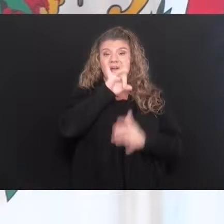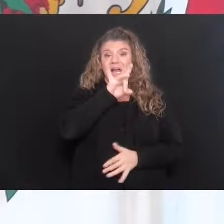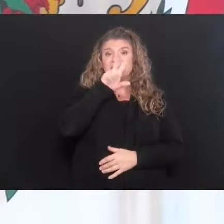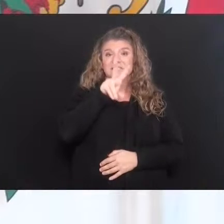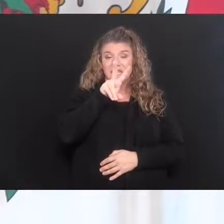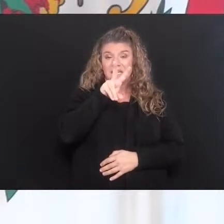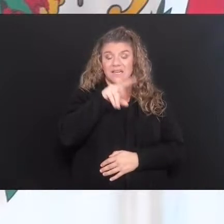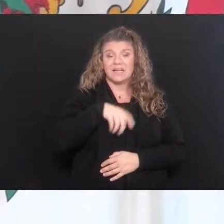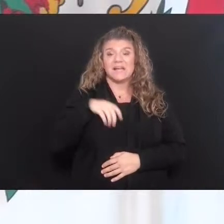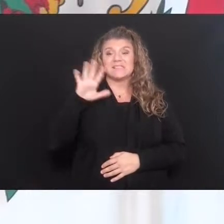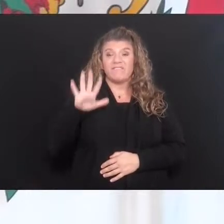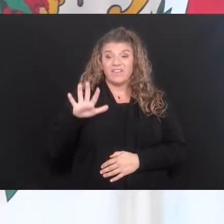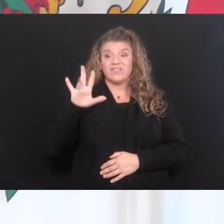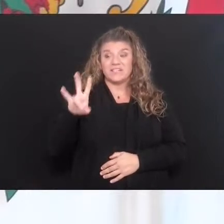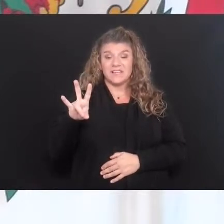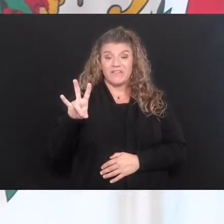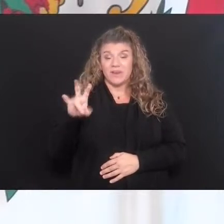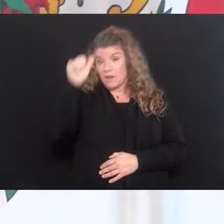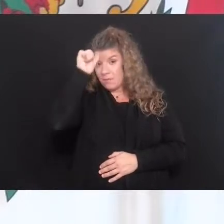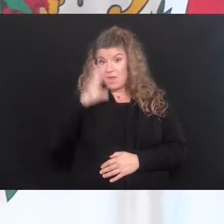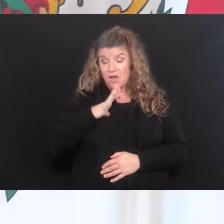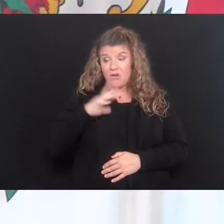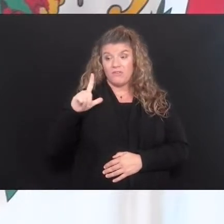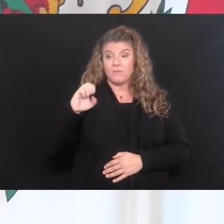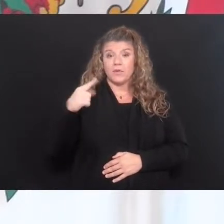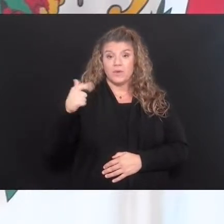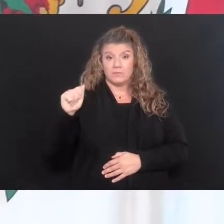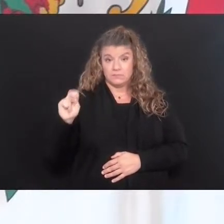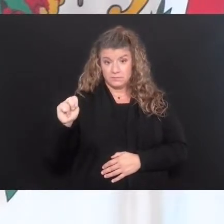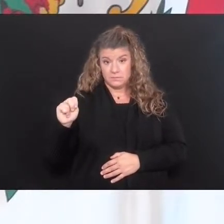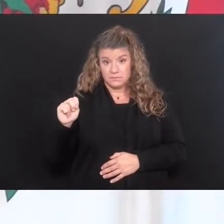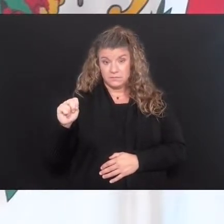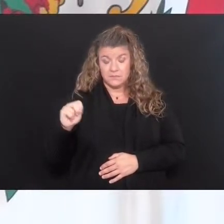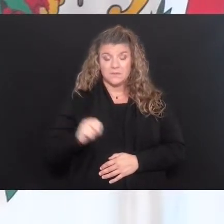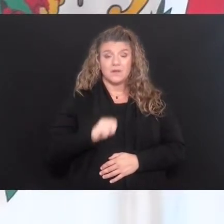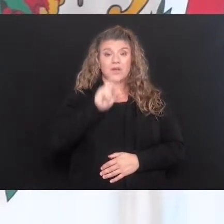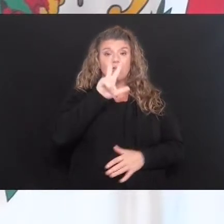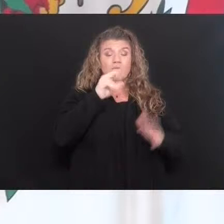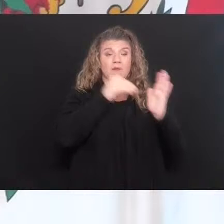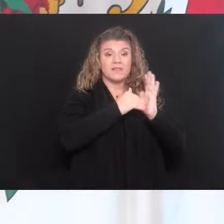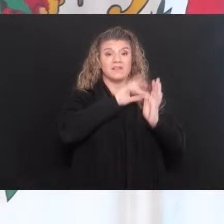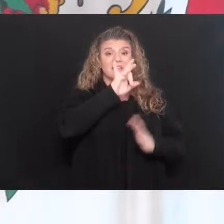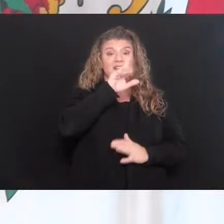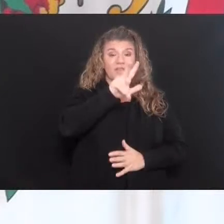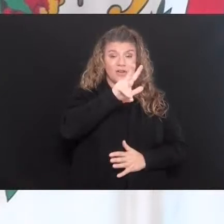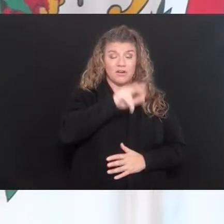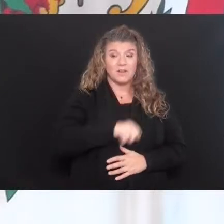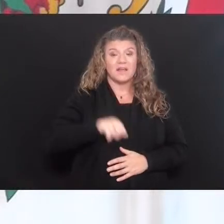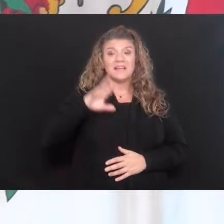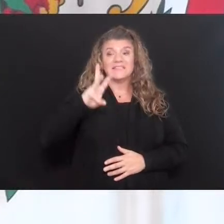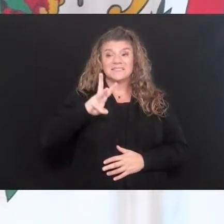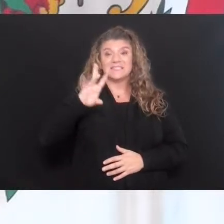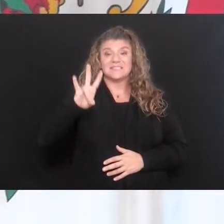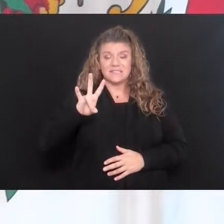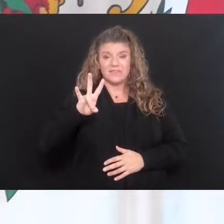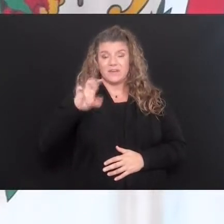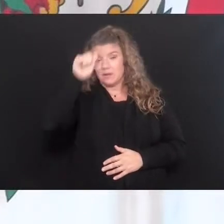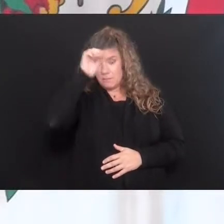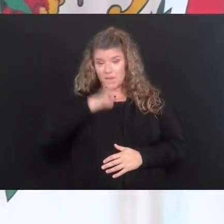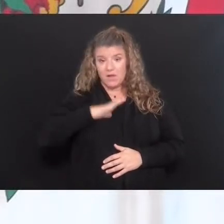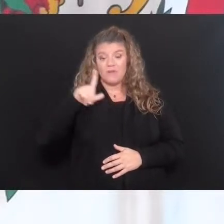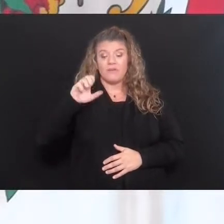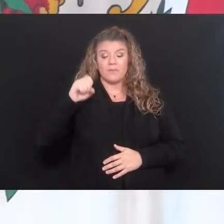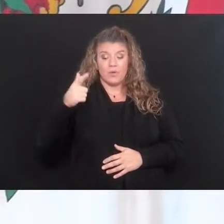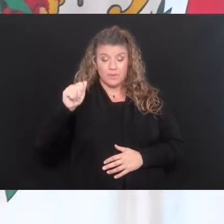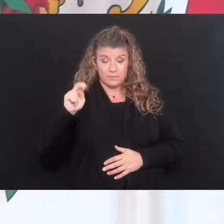3,082nd death is a 57-year-old male from Logan County. The 3,083rd death is a 67-year-old male from